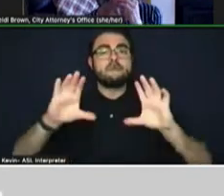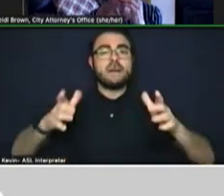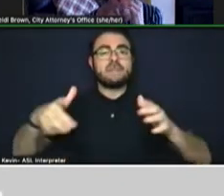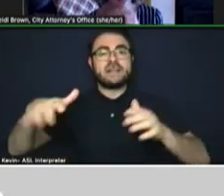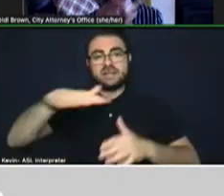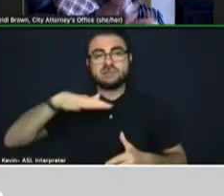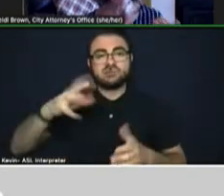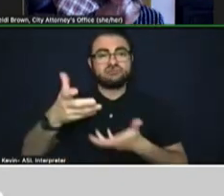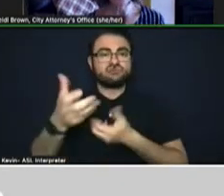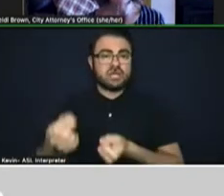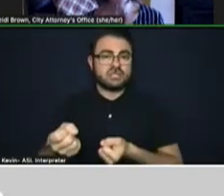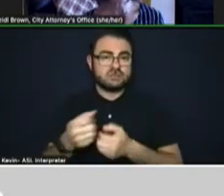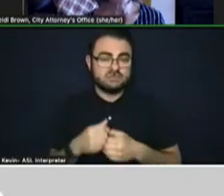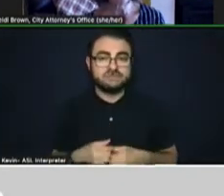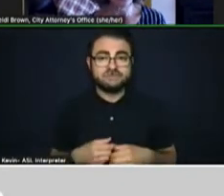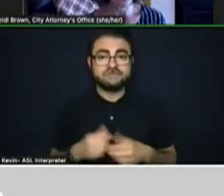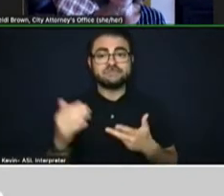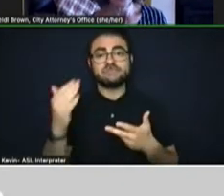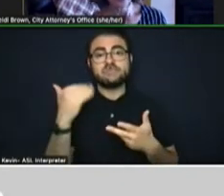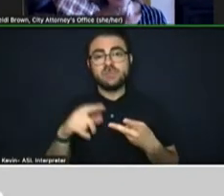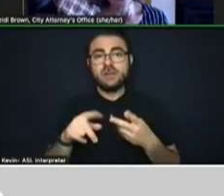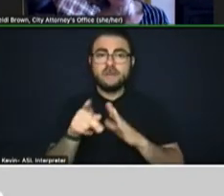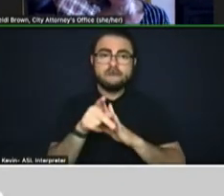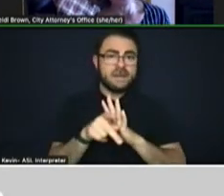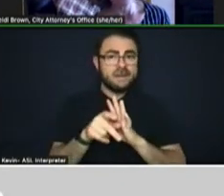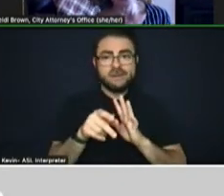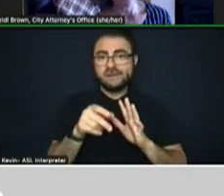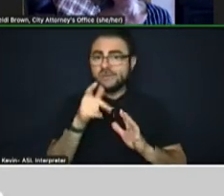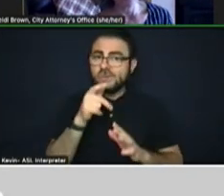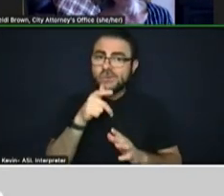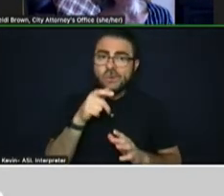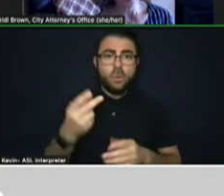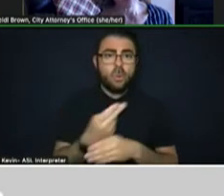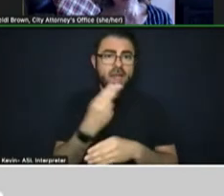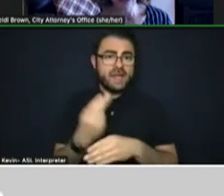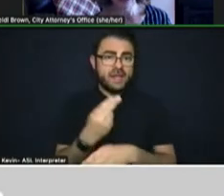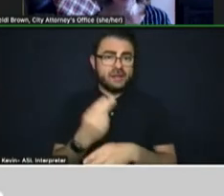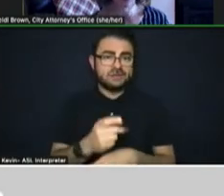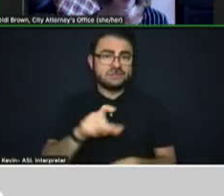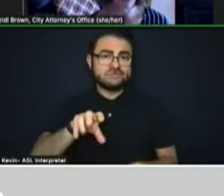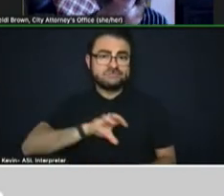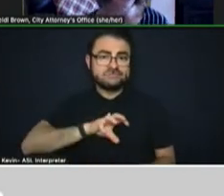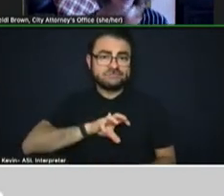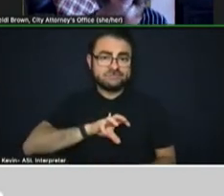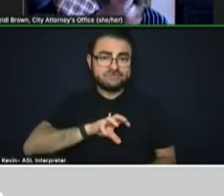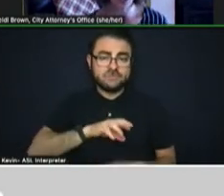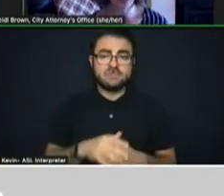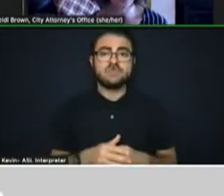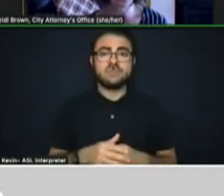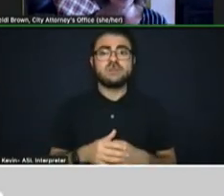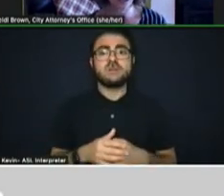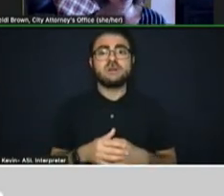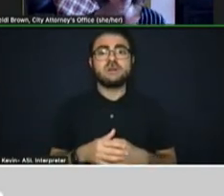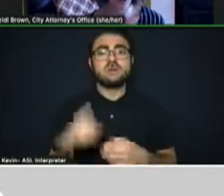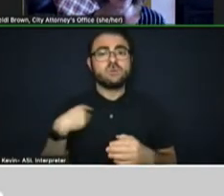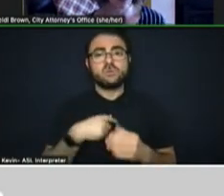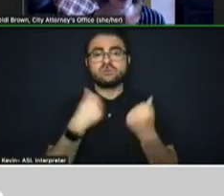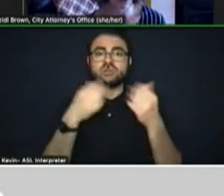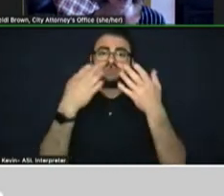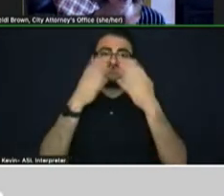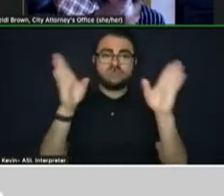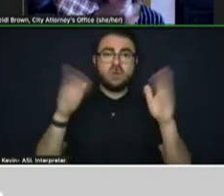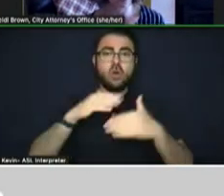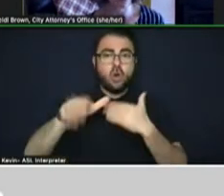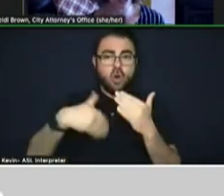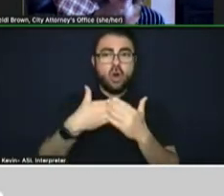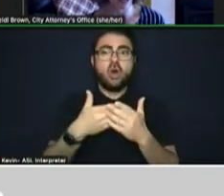Then we got into in the policy of who wears these. And we tried to be relatively broad with it, all on duty sworn members